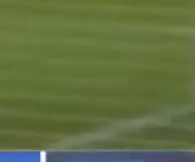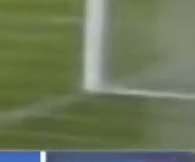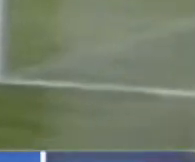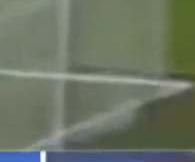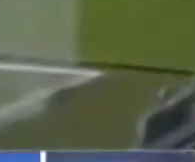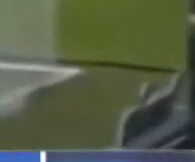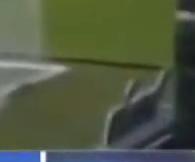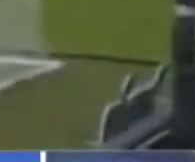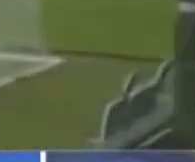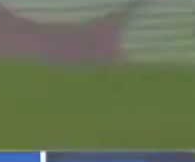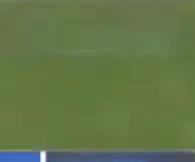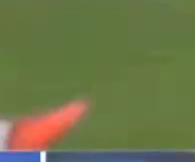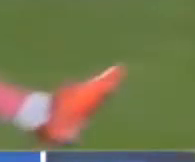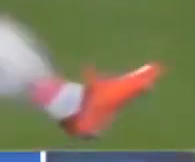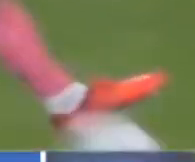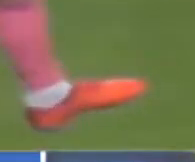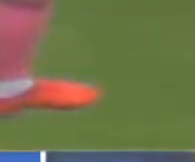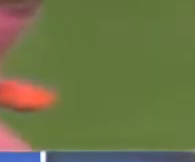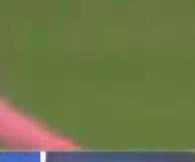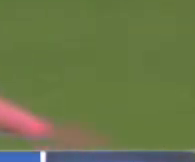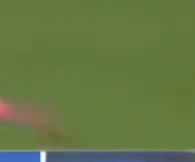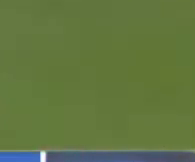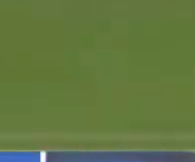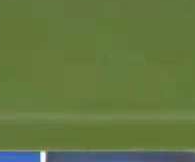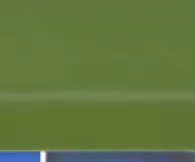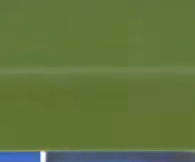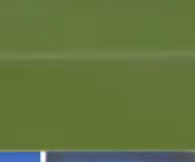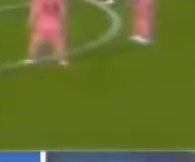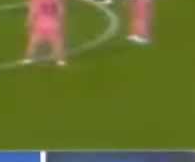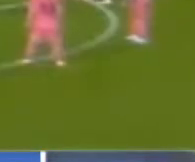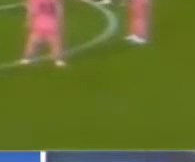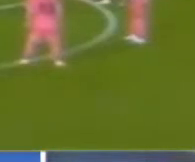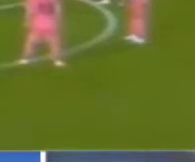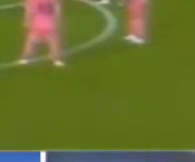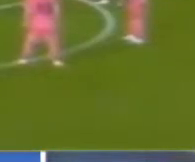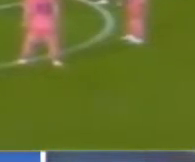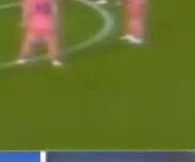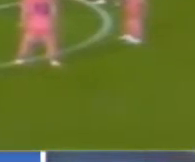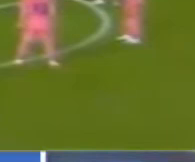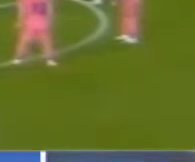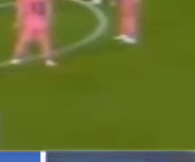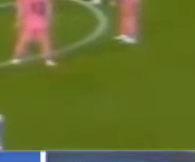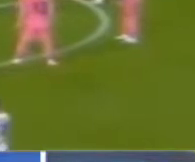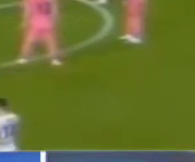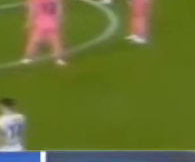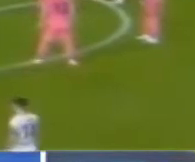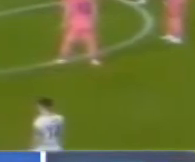bullet to the top corner. And cross into the arm of Lucas Vatu.